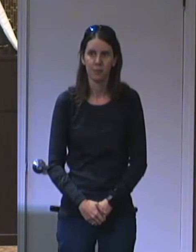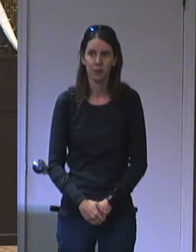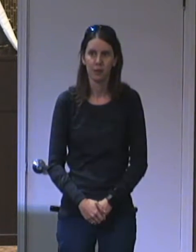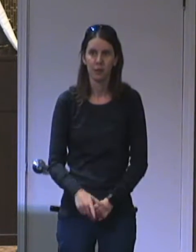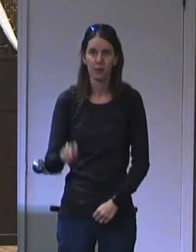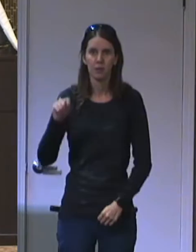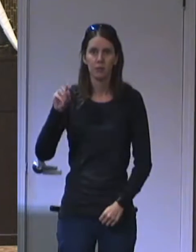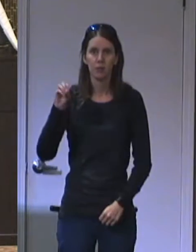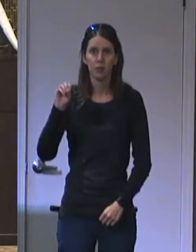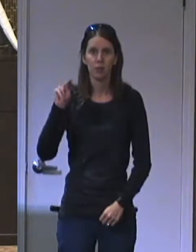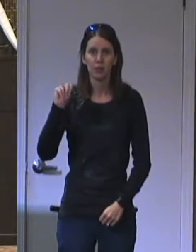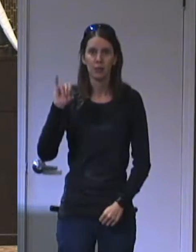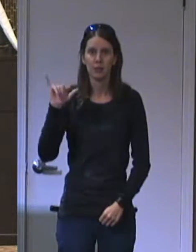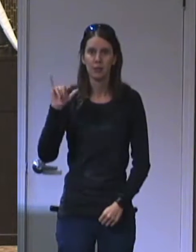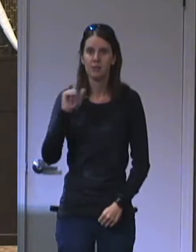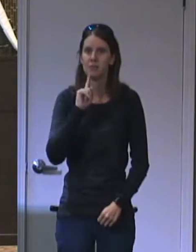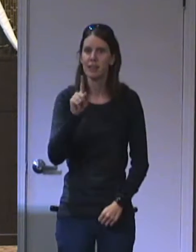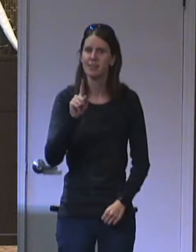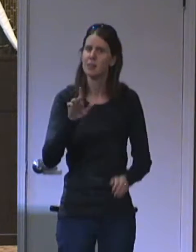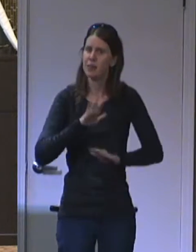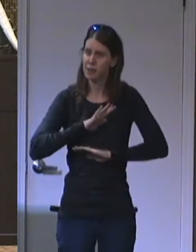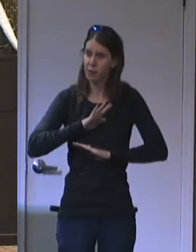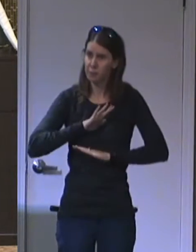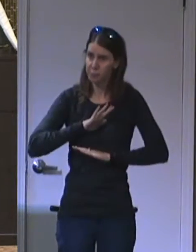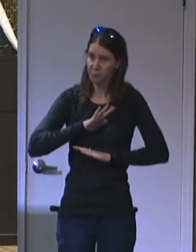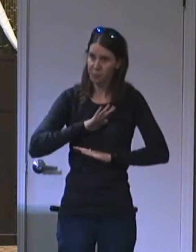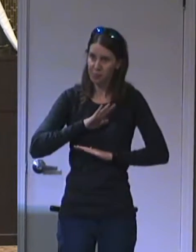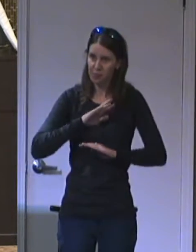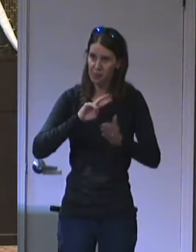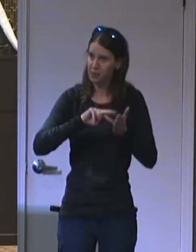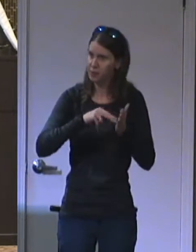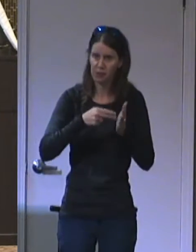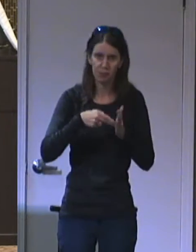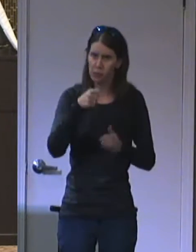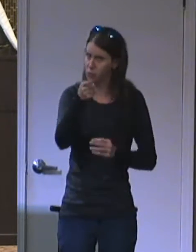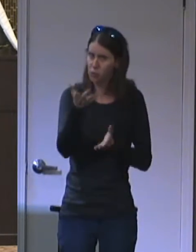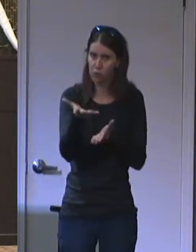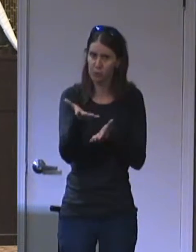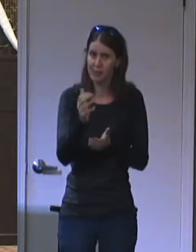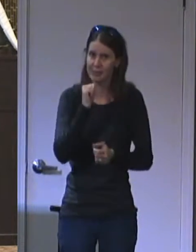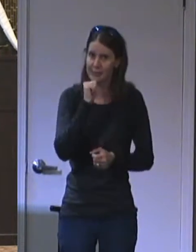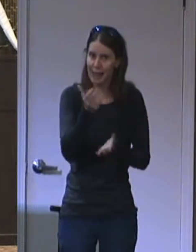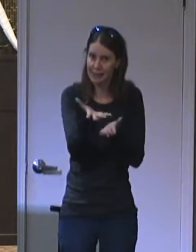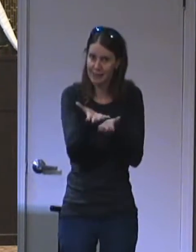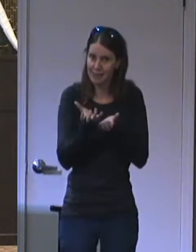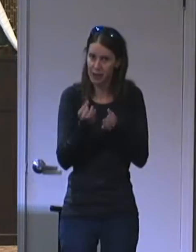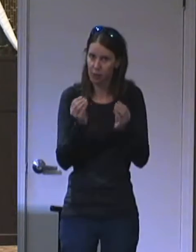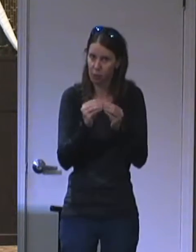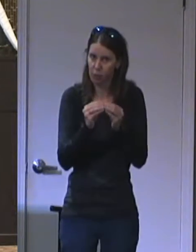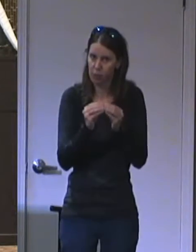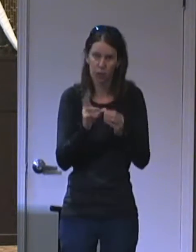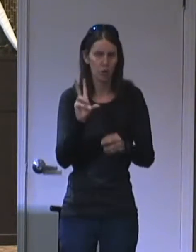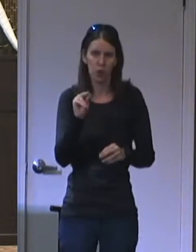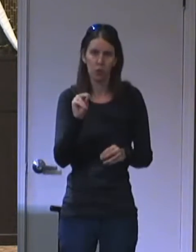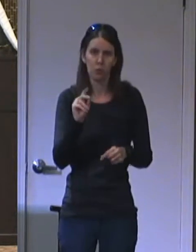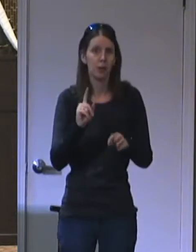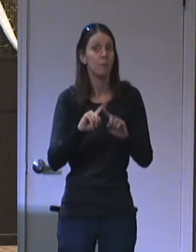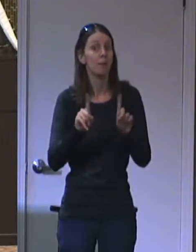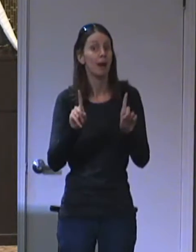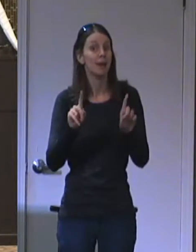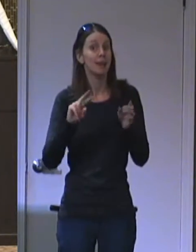Tony Gaskins said, to be content doesn't mean you don't desire more. It means